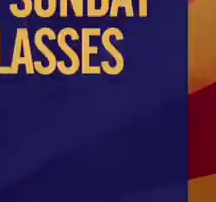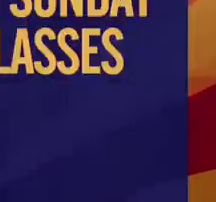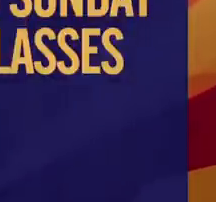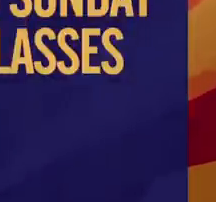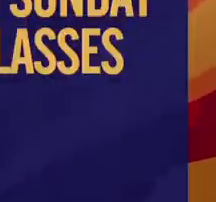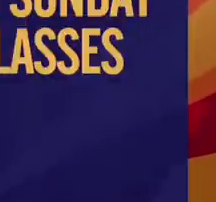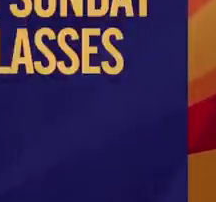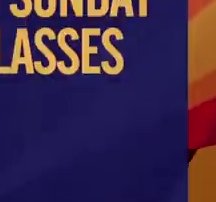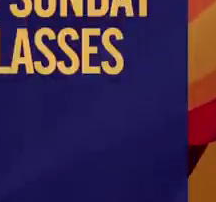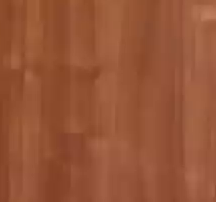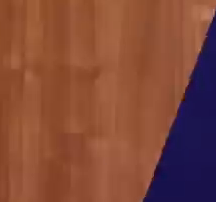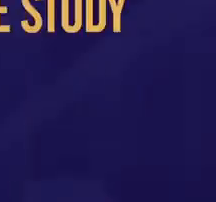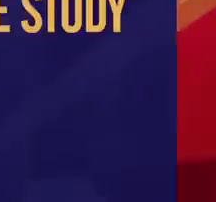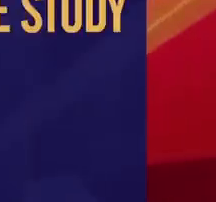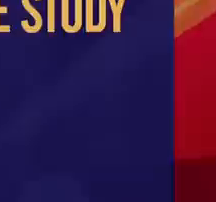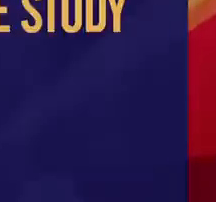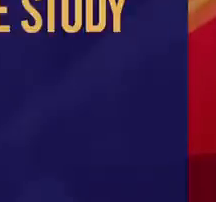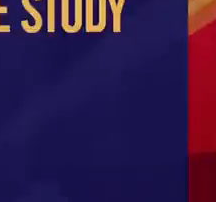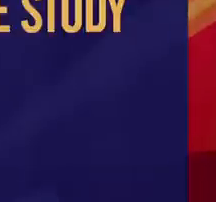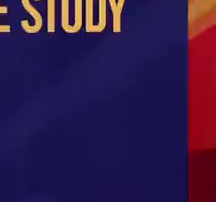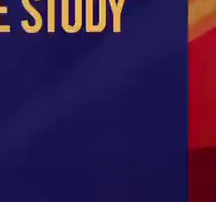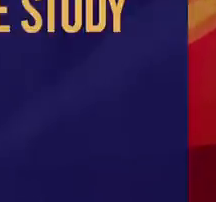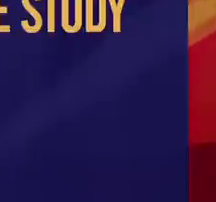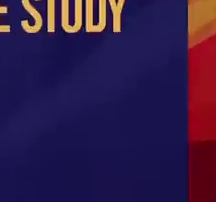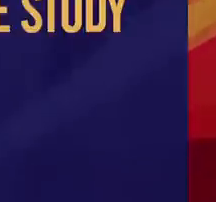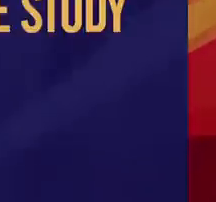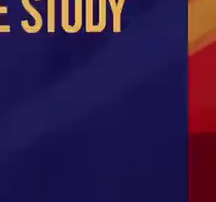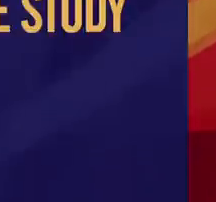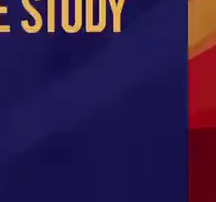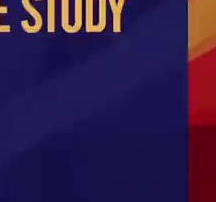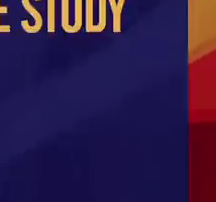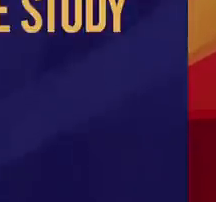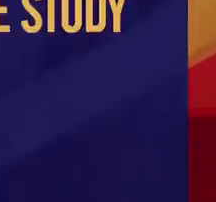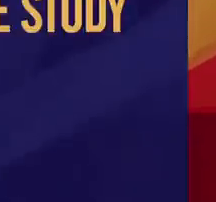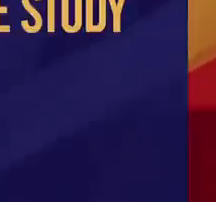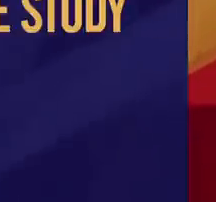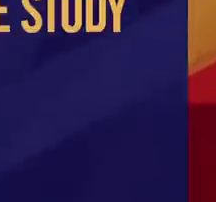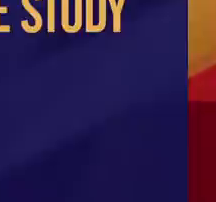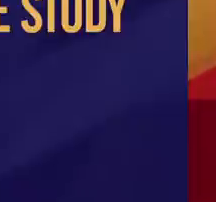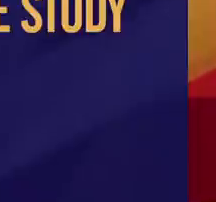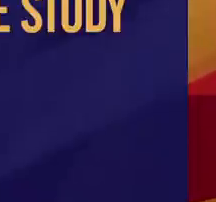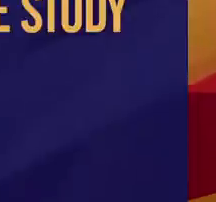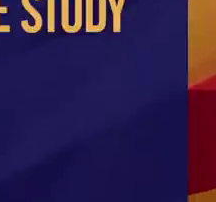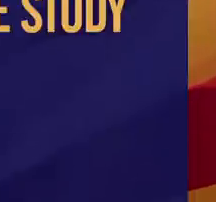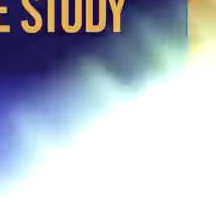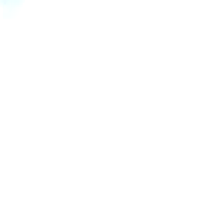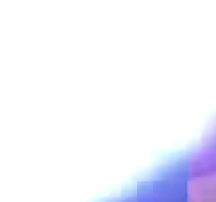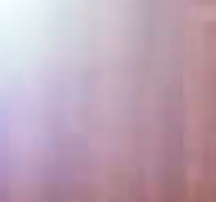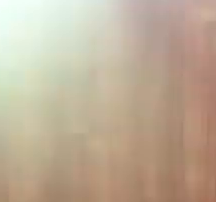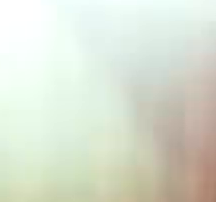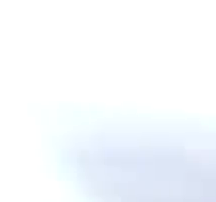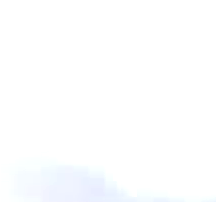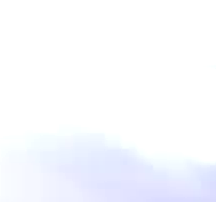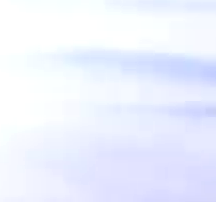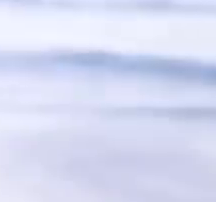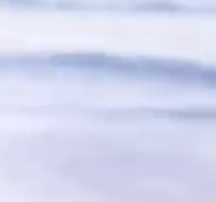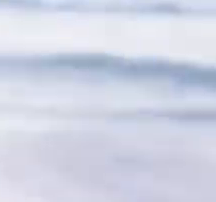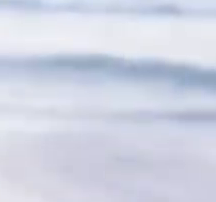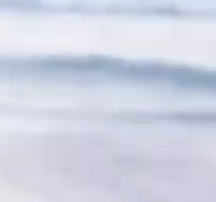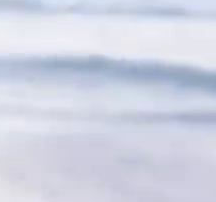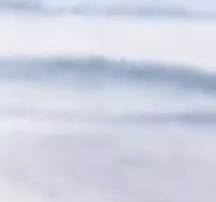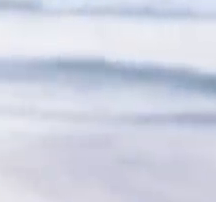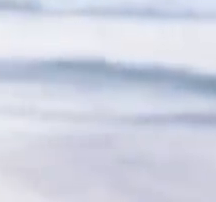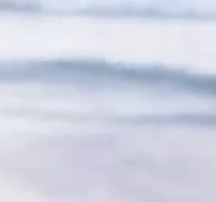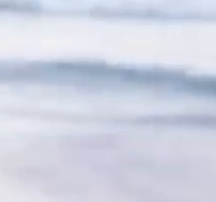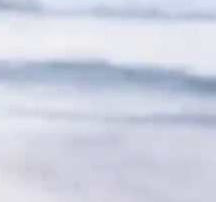for children's Sunday school classes. On Wednesdays, we invite all three-year-olds through fifth graders to join us for Awana Bible study. Our